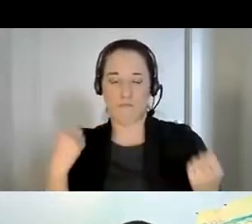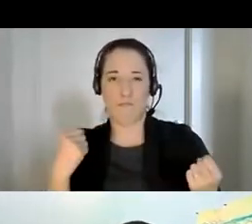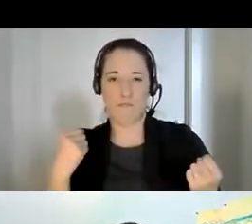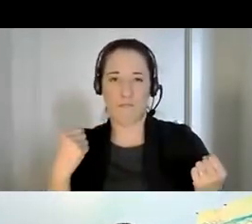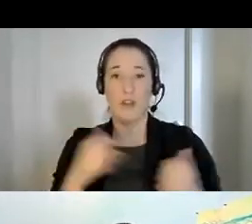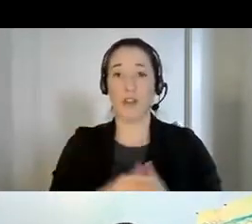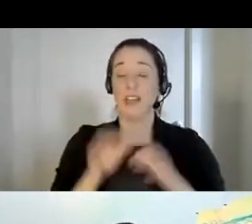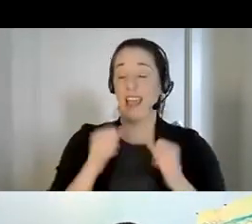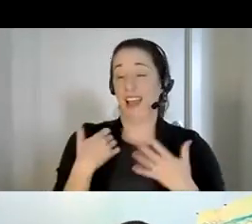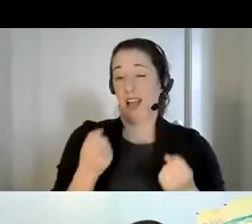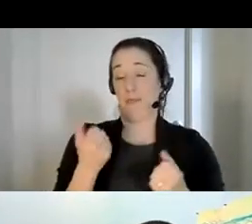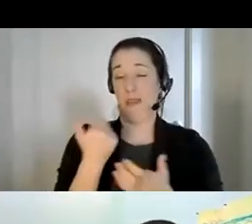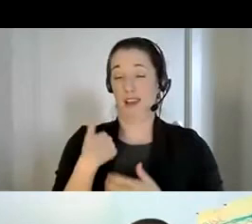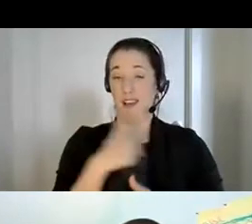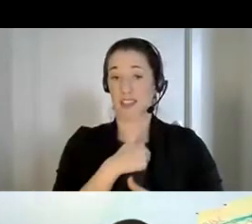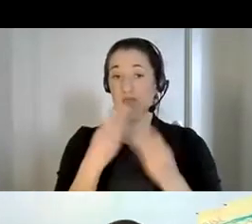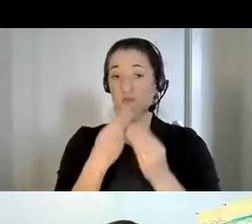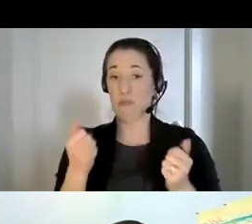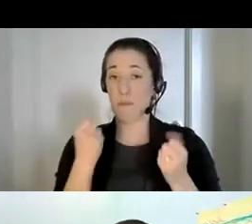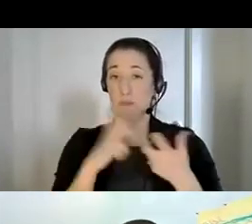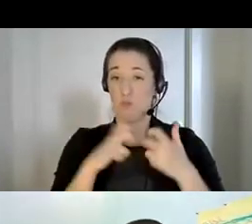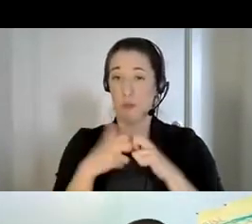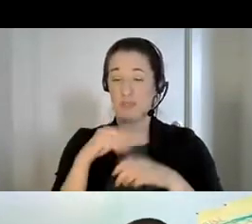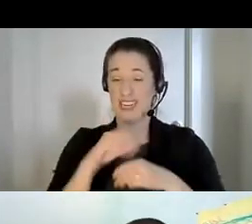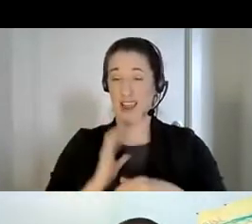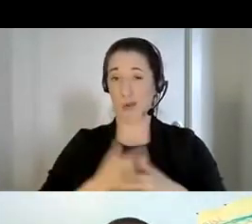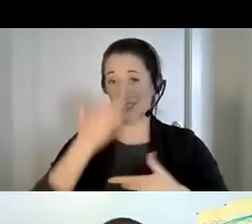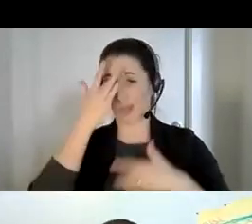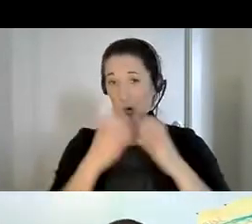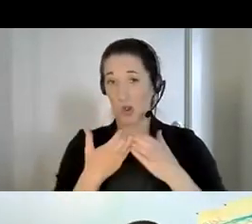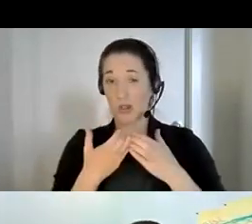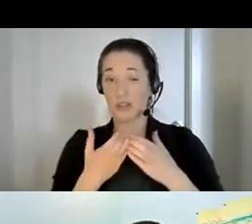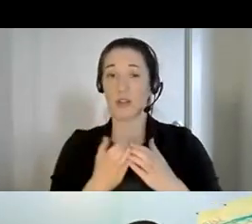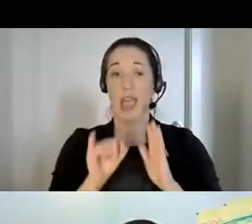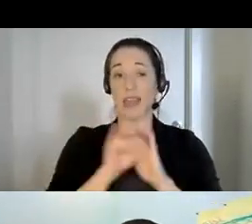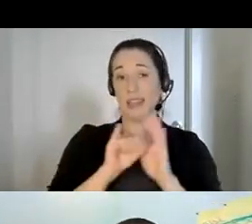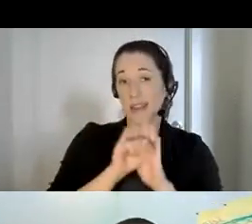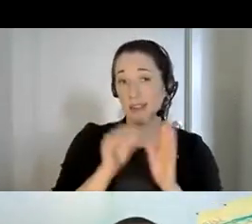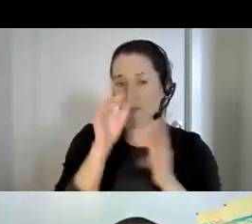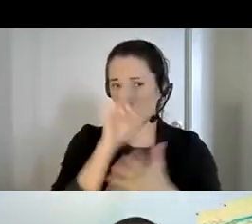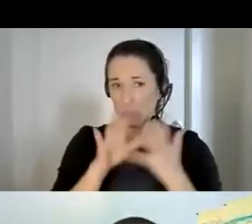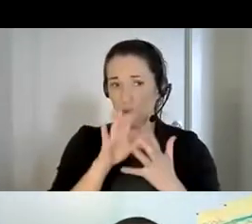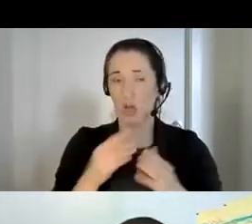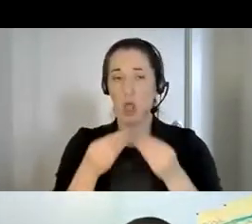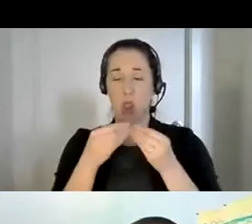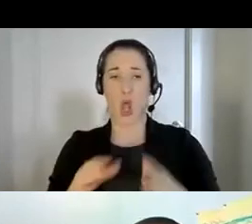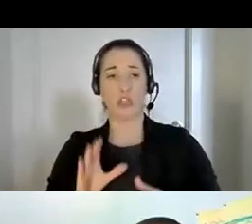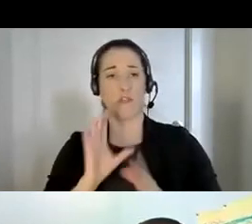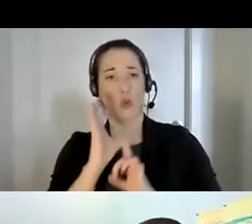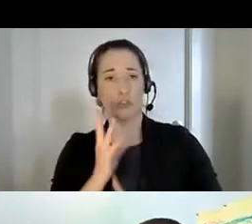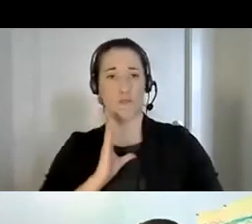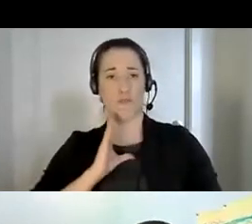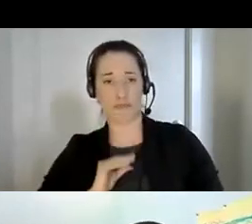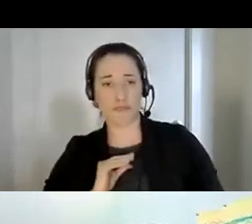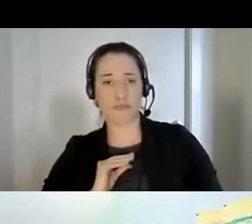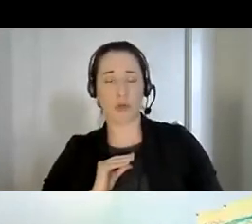confusion, lack of connection with our peoples, loss of culture, low self-esteem, low pride,